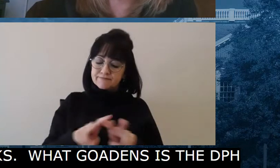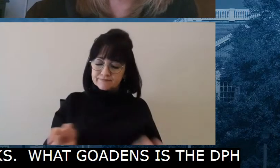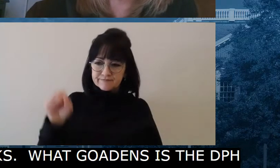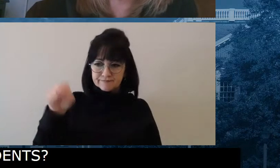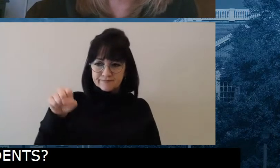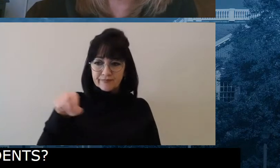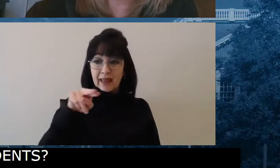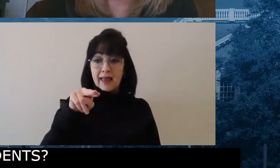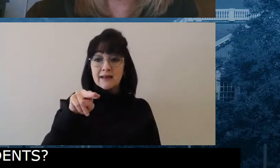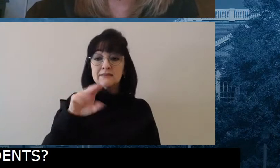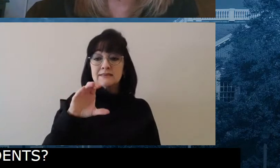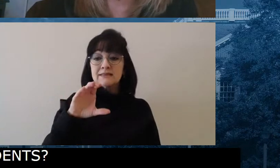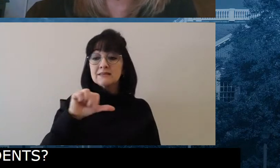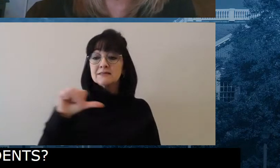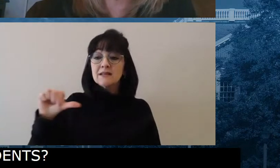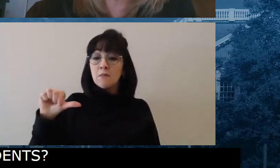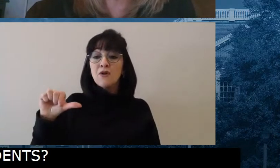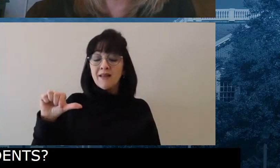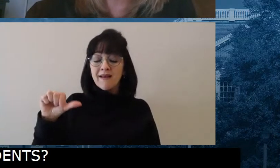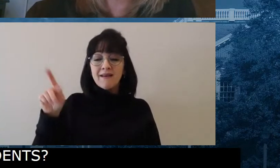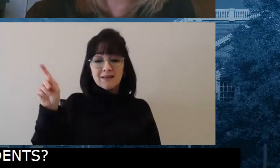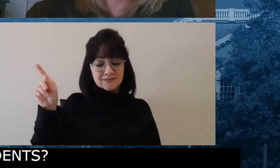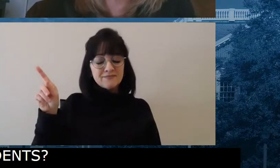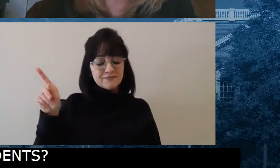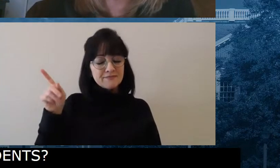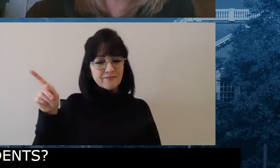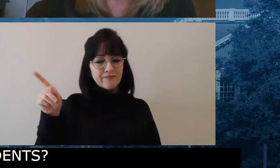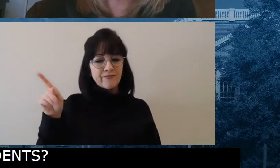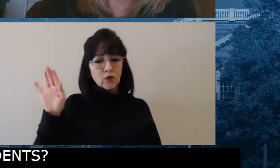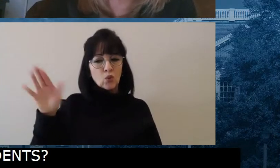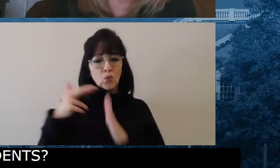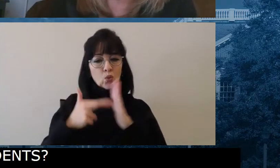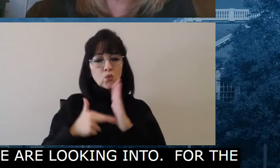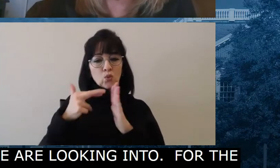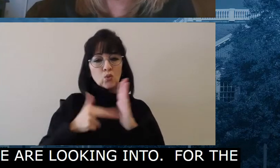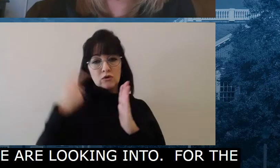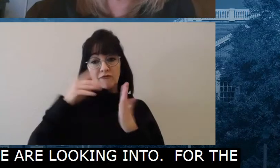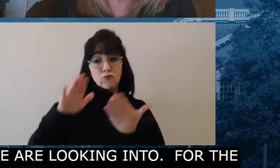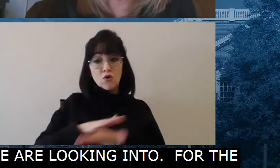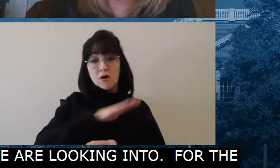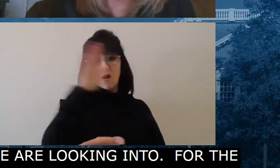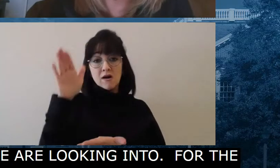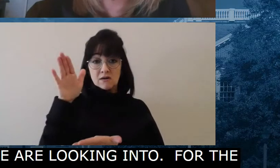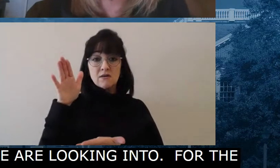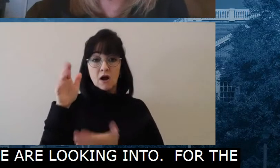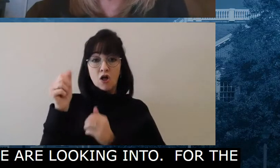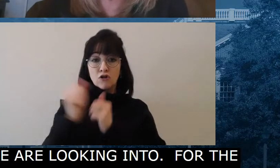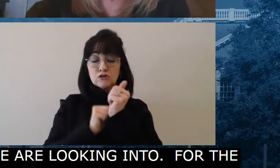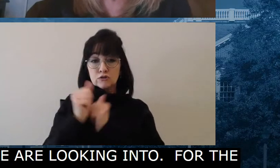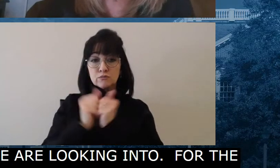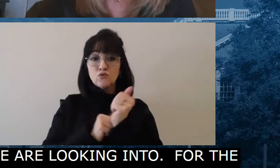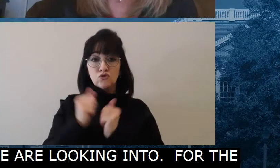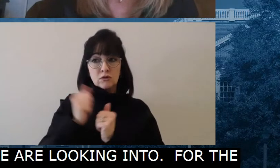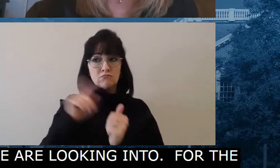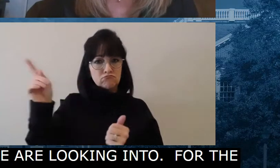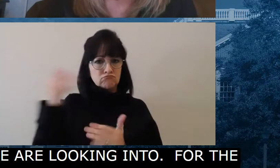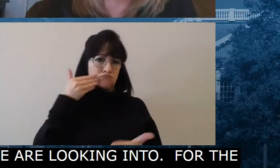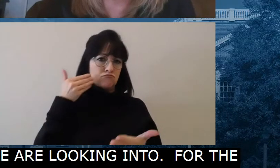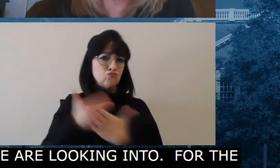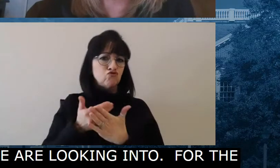guidance for college athletics has been good, has been solid, especially around their